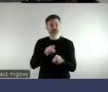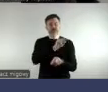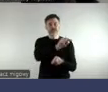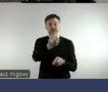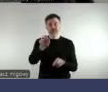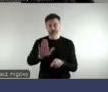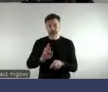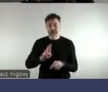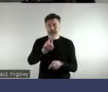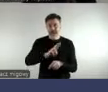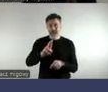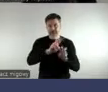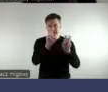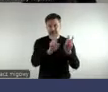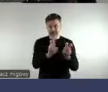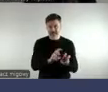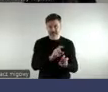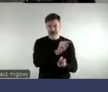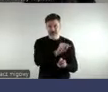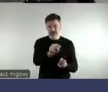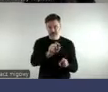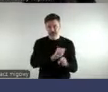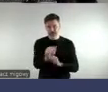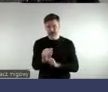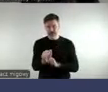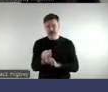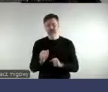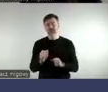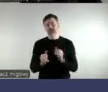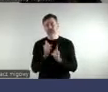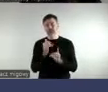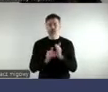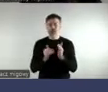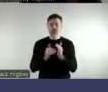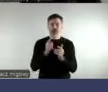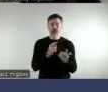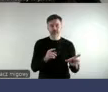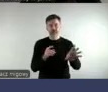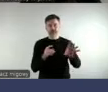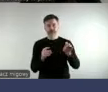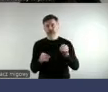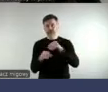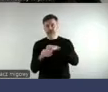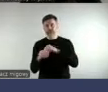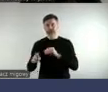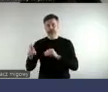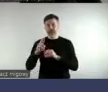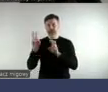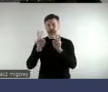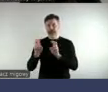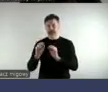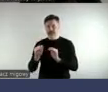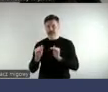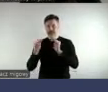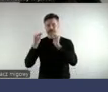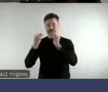emergency agencies. So the Home Guard districts have appointed liaison officers to the county governors in crisis, and the other way around, and